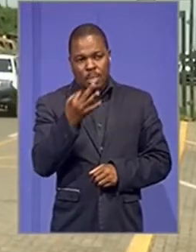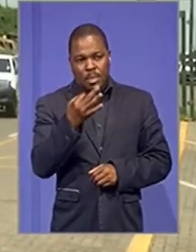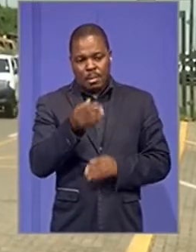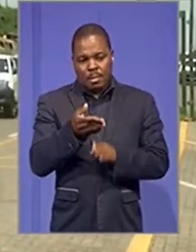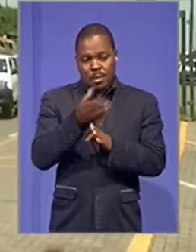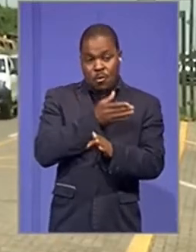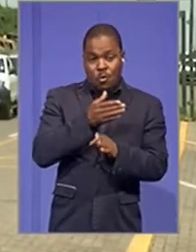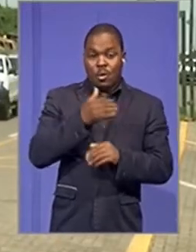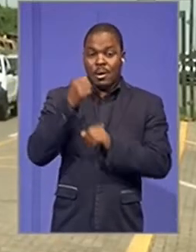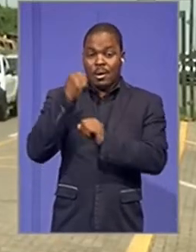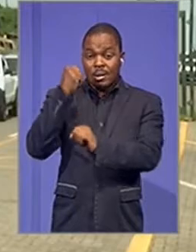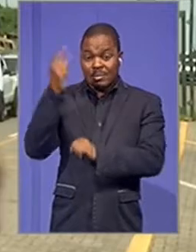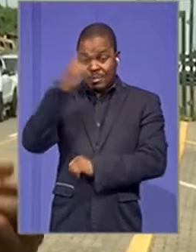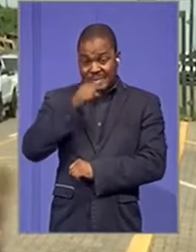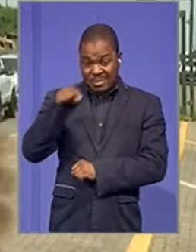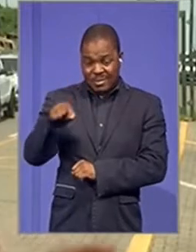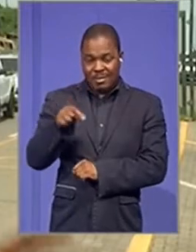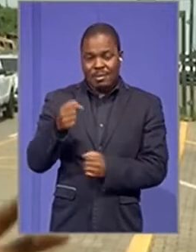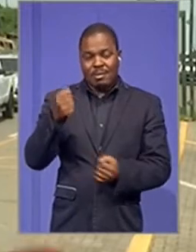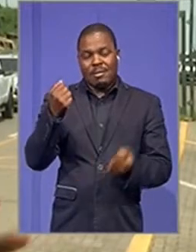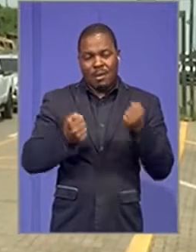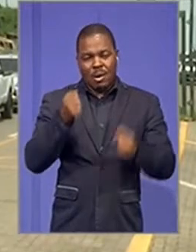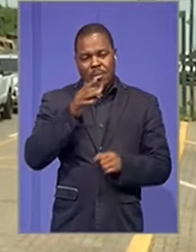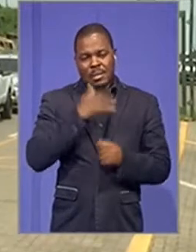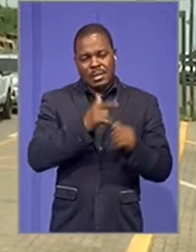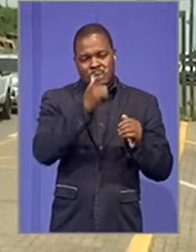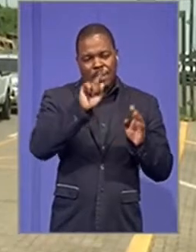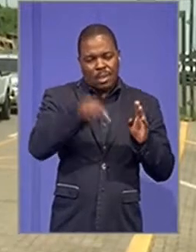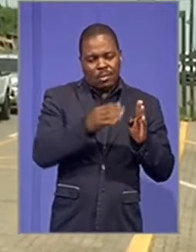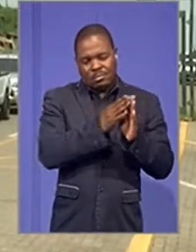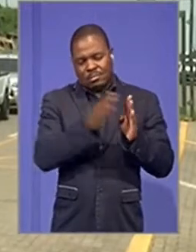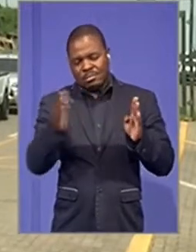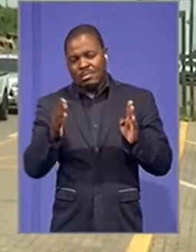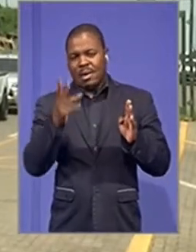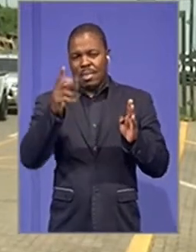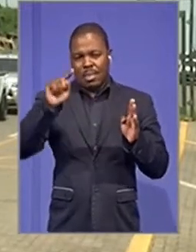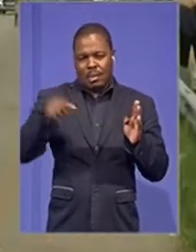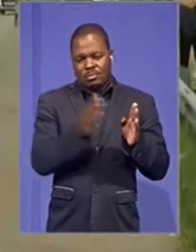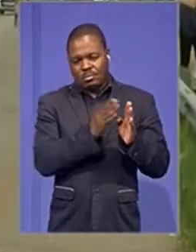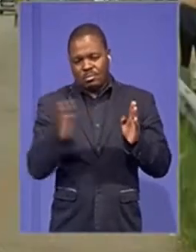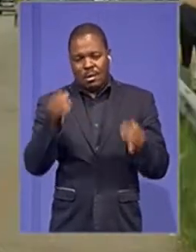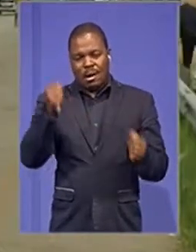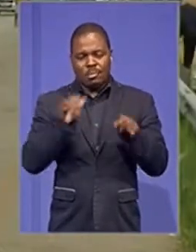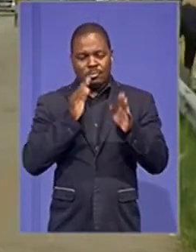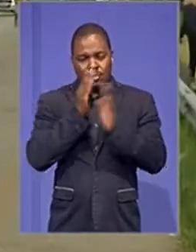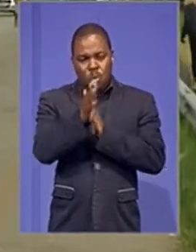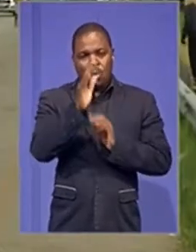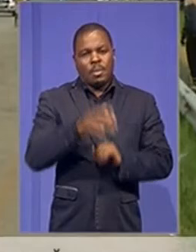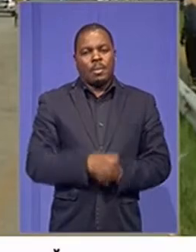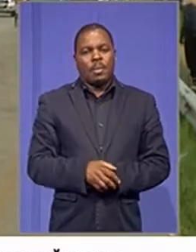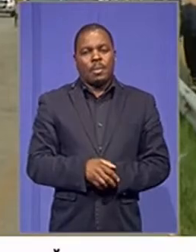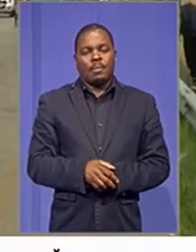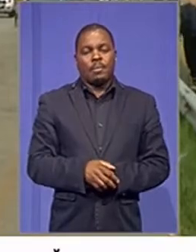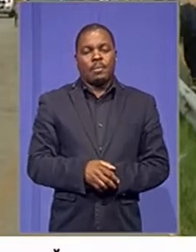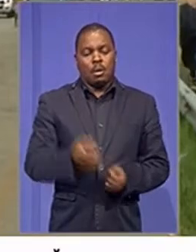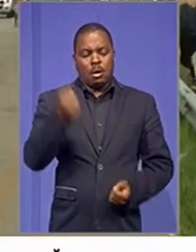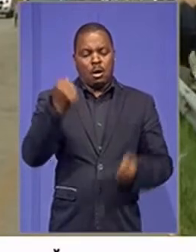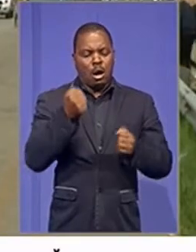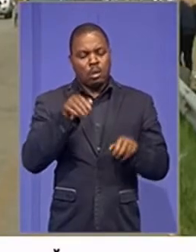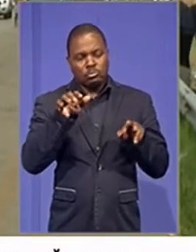the numbers that will be picking up will be processing between 7,000 and 8,000 traveling. Ge tekolo ya difatanaga le moela